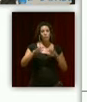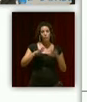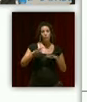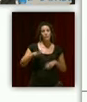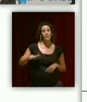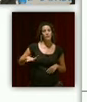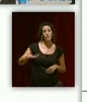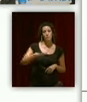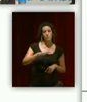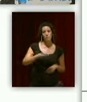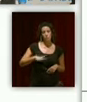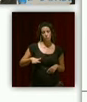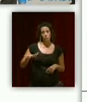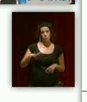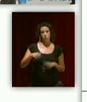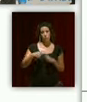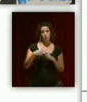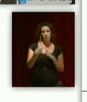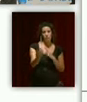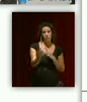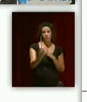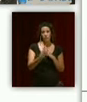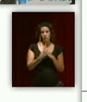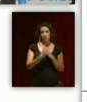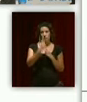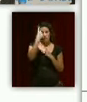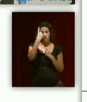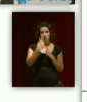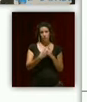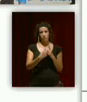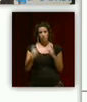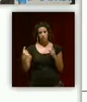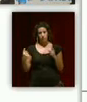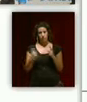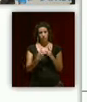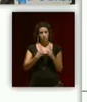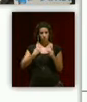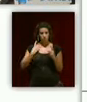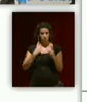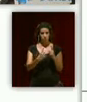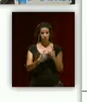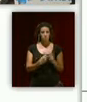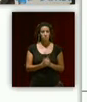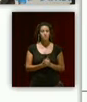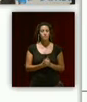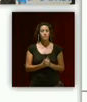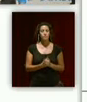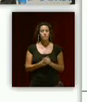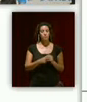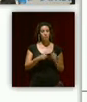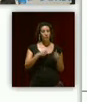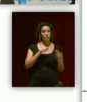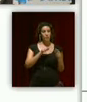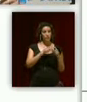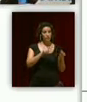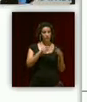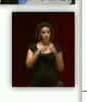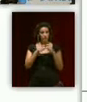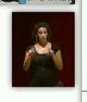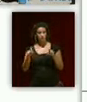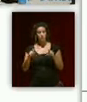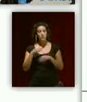Next window, we can move the robot in our Cartesian space, upwards, backwards, to the front,